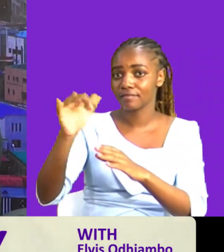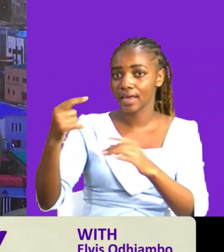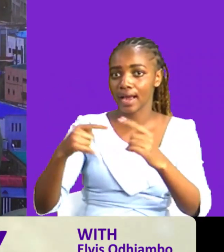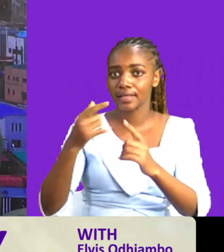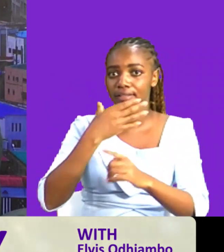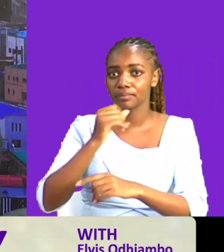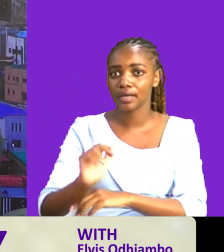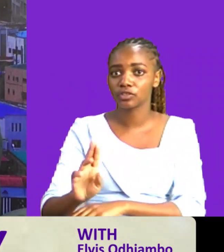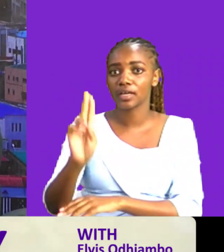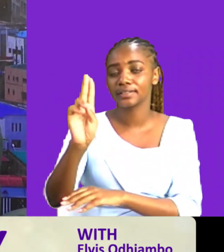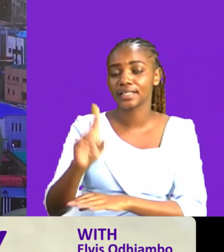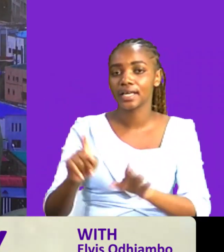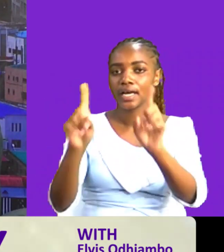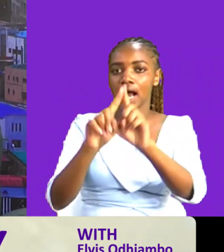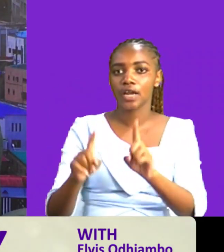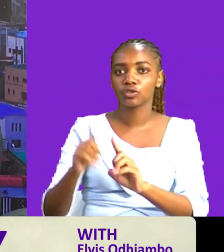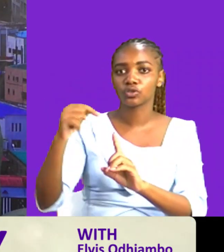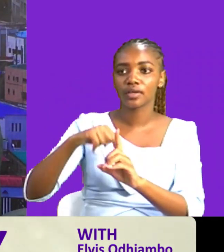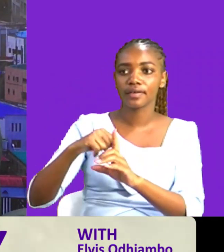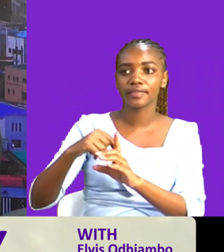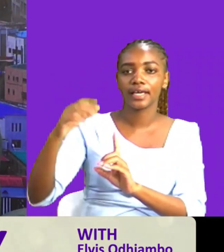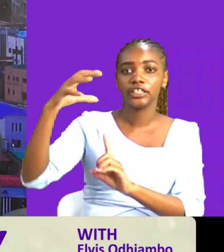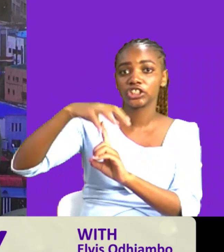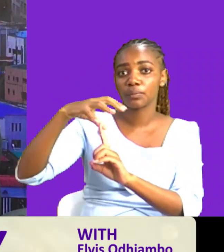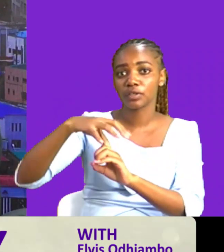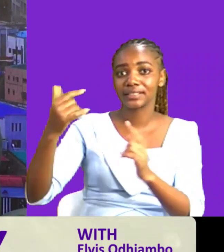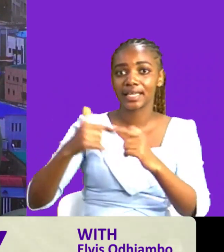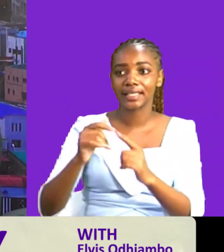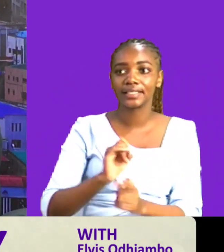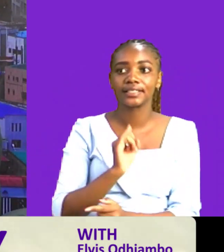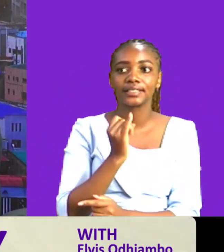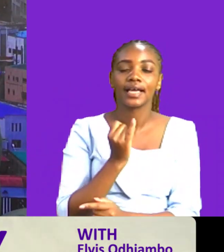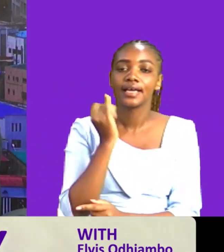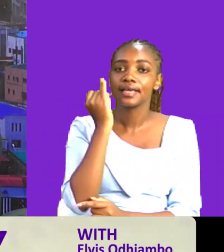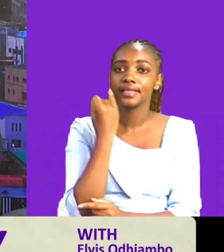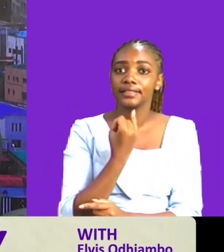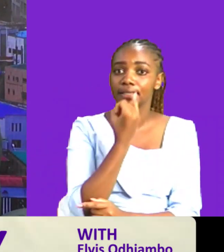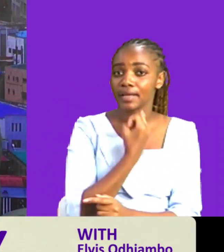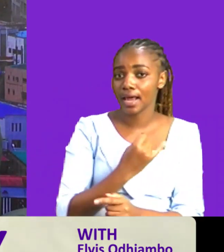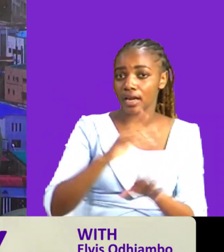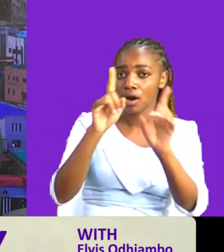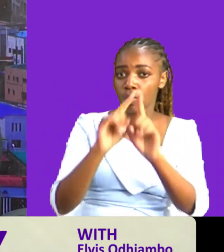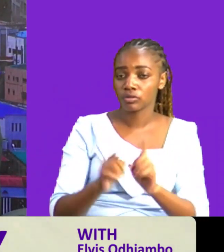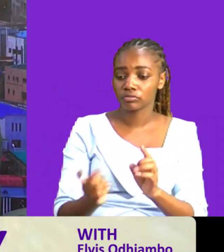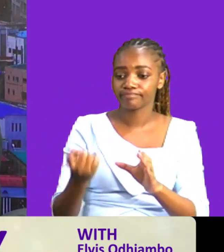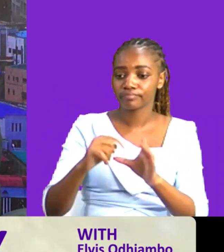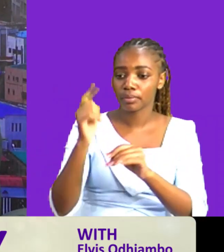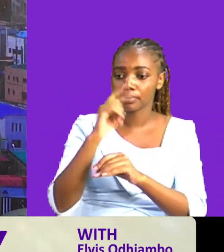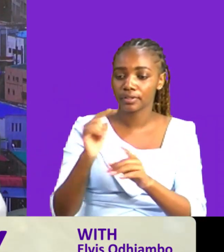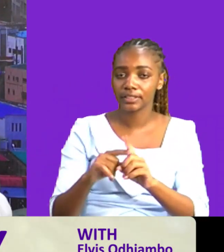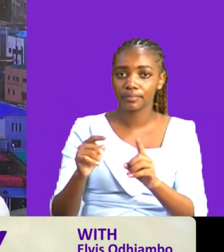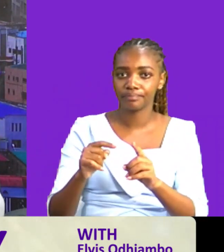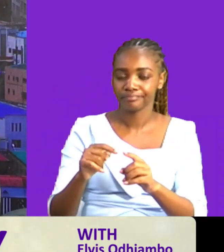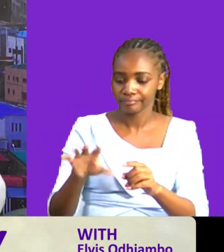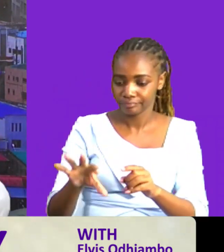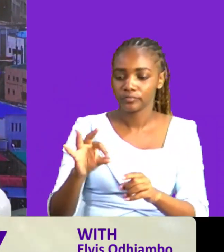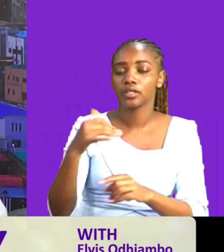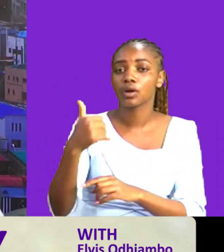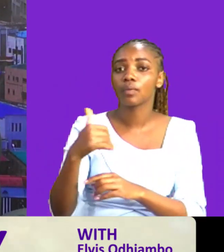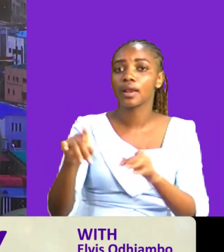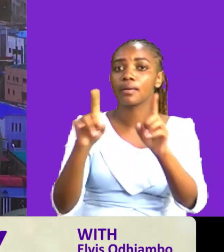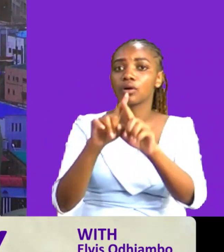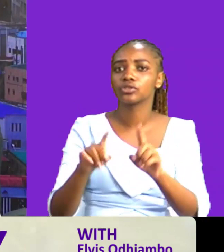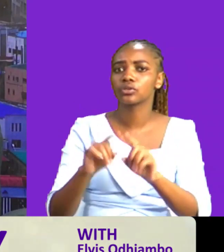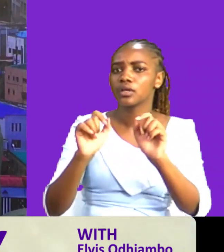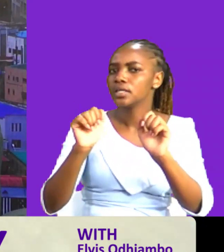United and also in the Champions League against Inter Milan, he's coming in and embodying this new role in the midfield sector. Can we say that